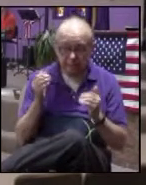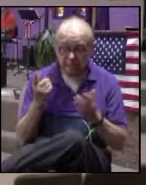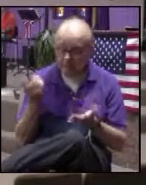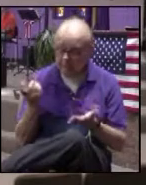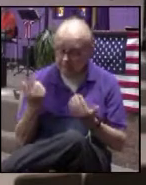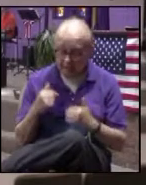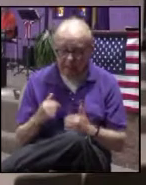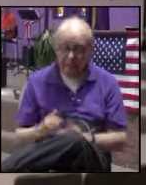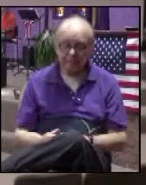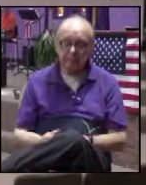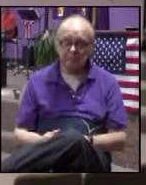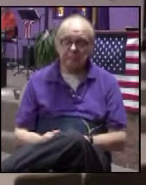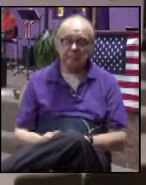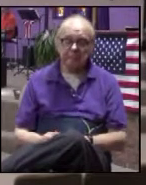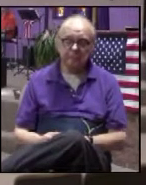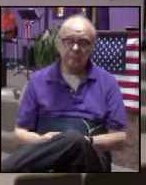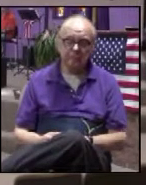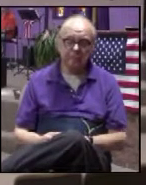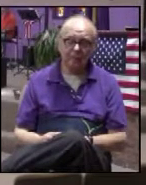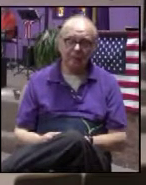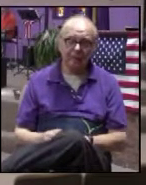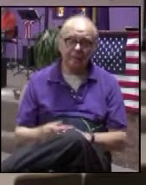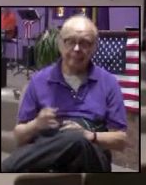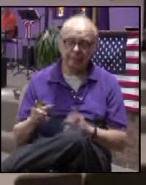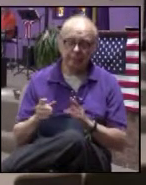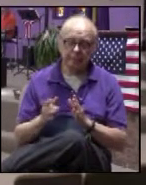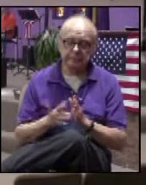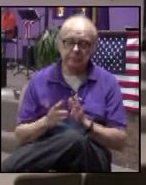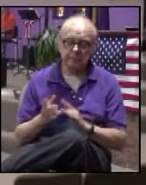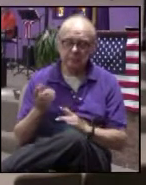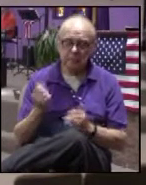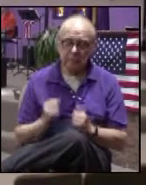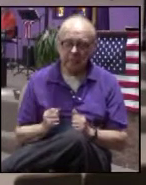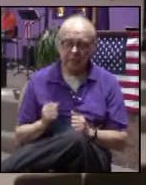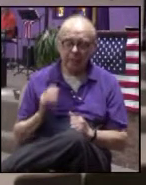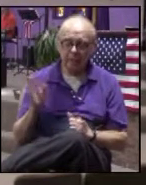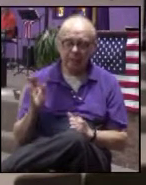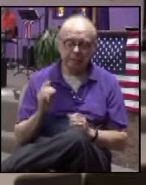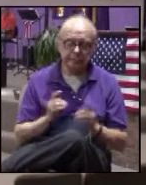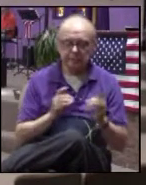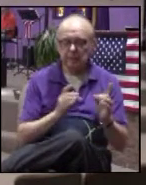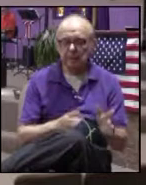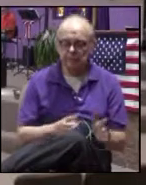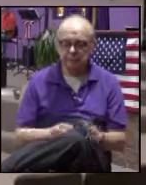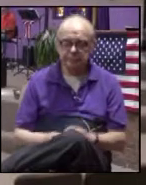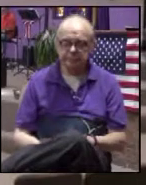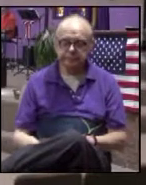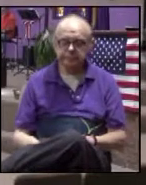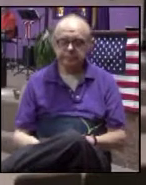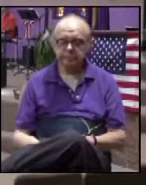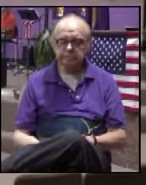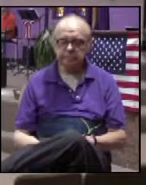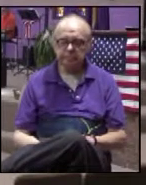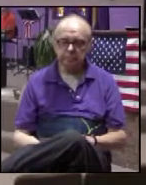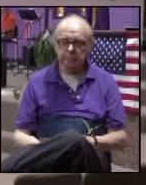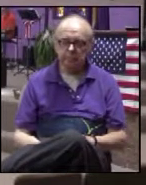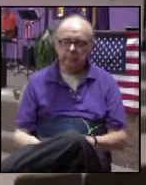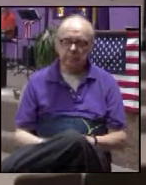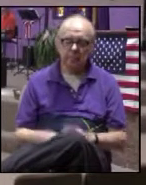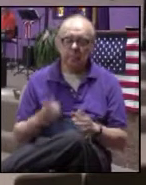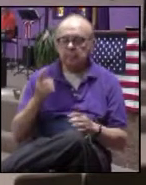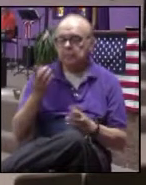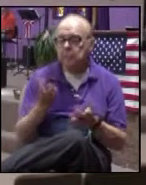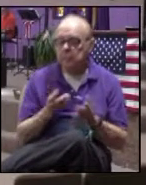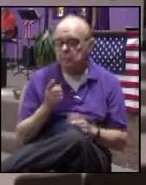should be looking for him. He wants you to be his disciple. He wants